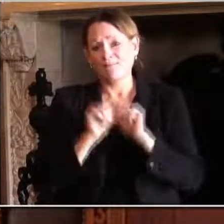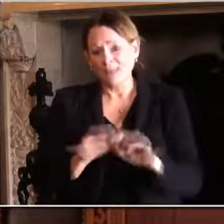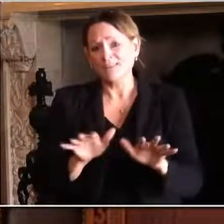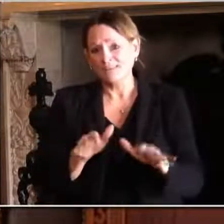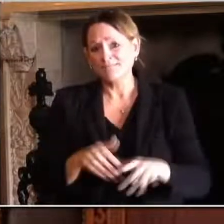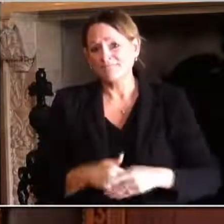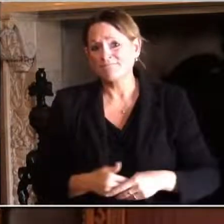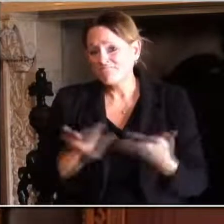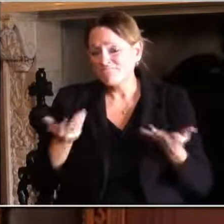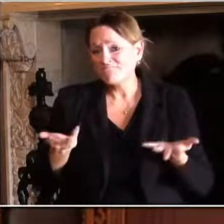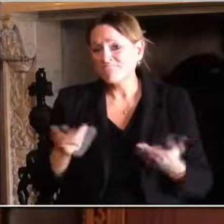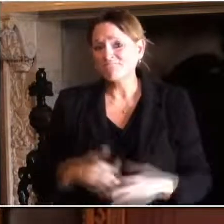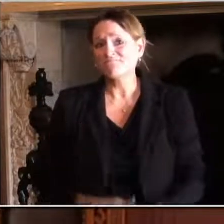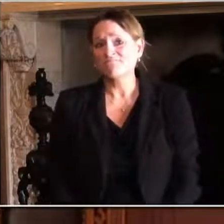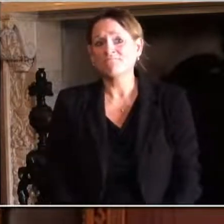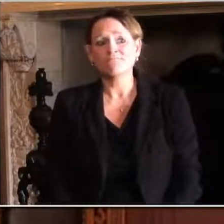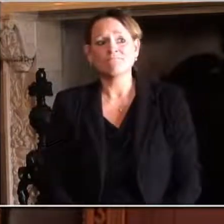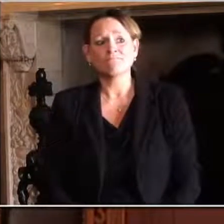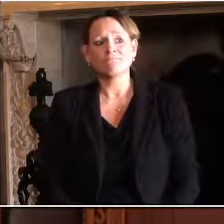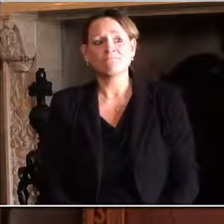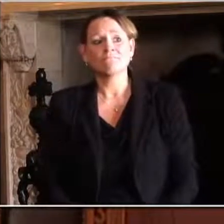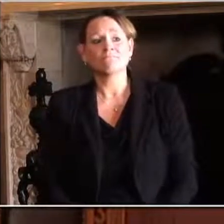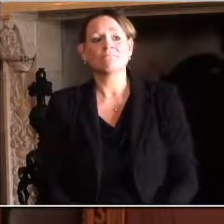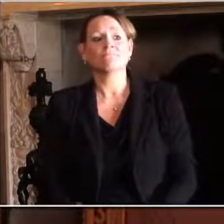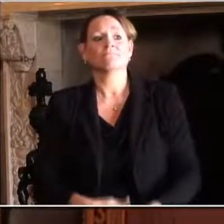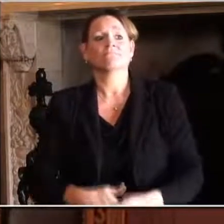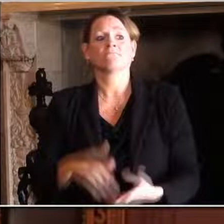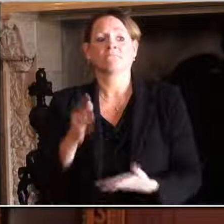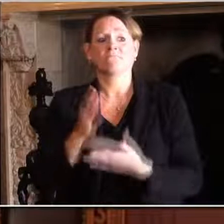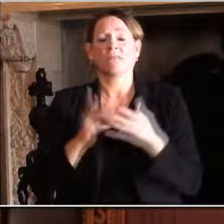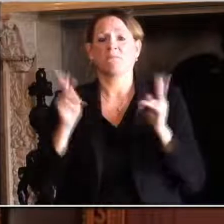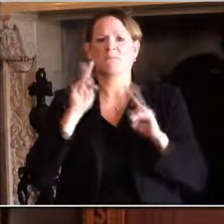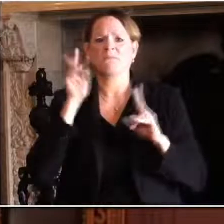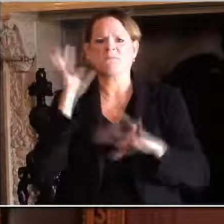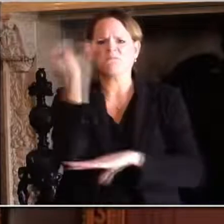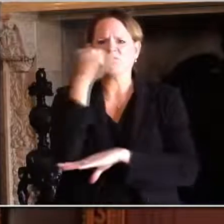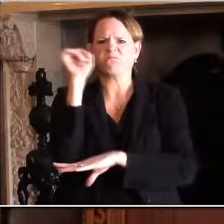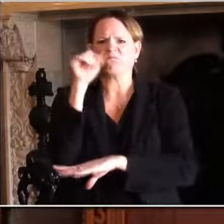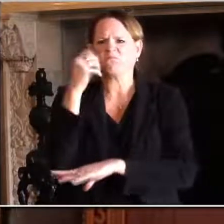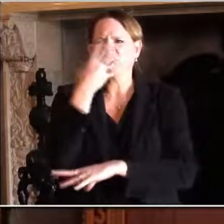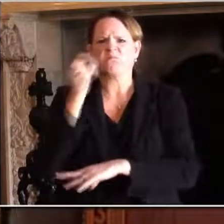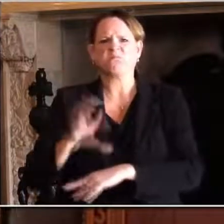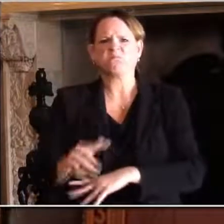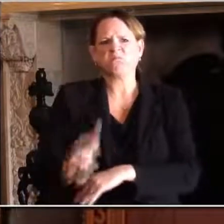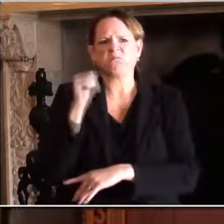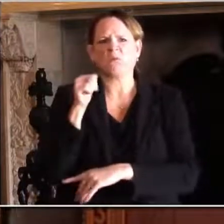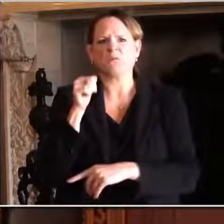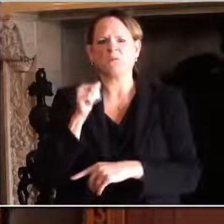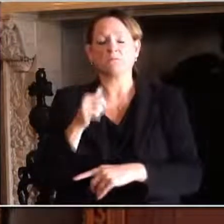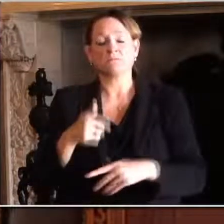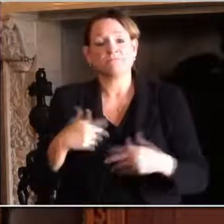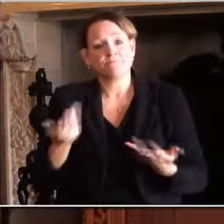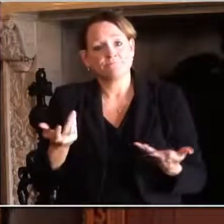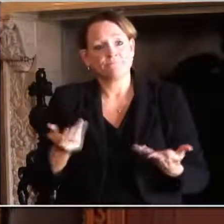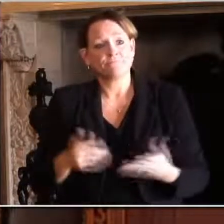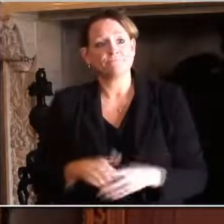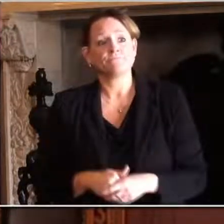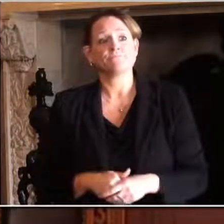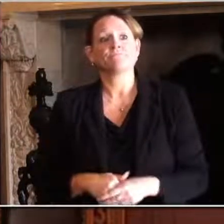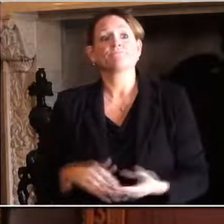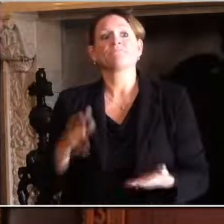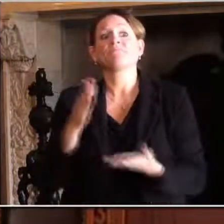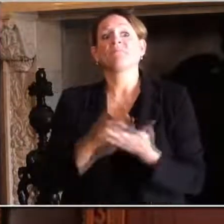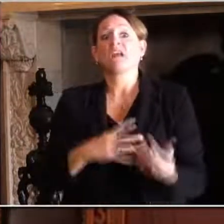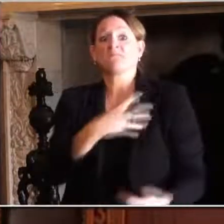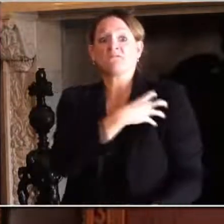that flaunt it? You bet. Do I think that there are some sheriffs that will become constitutional experts on this and say,